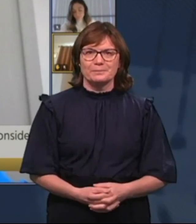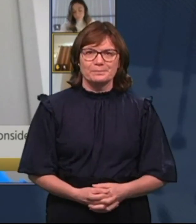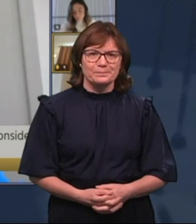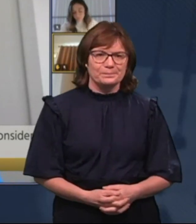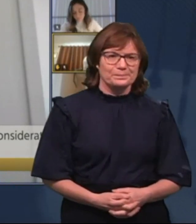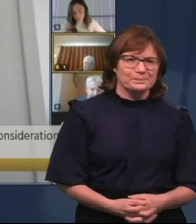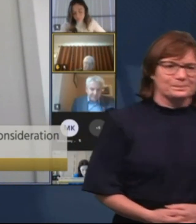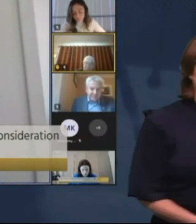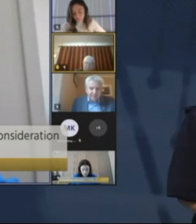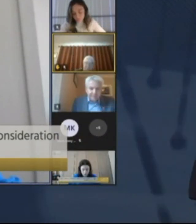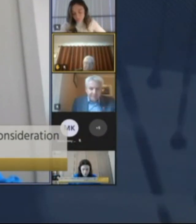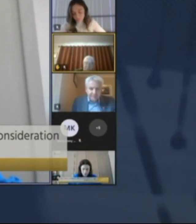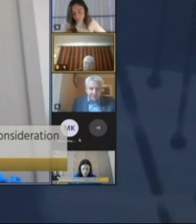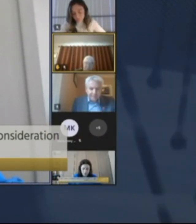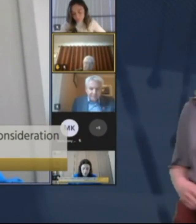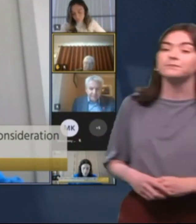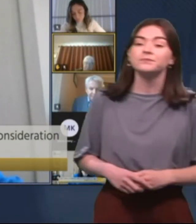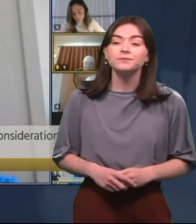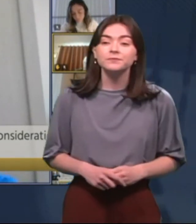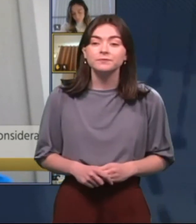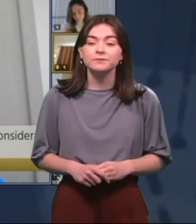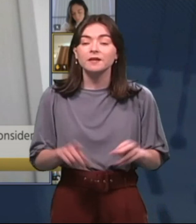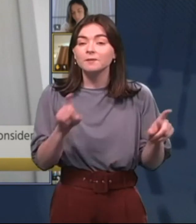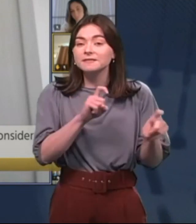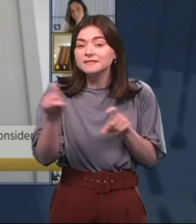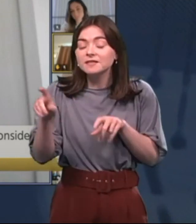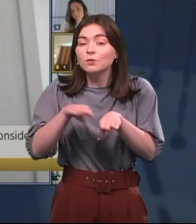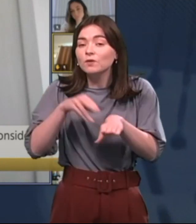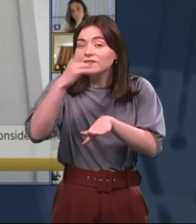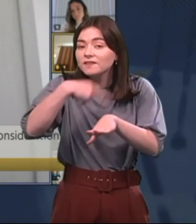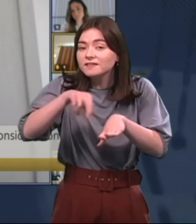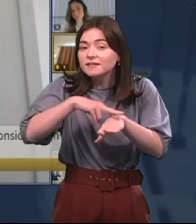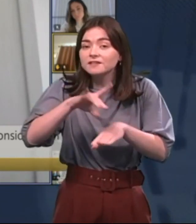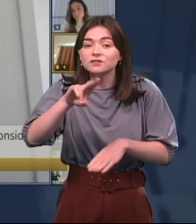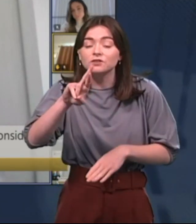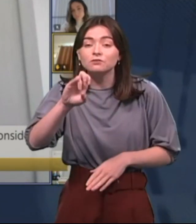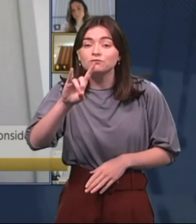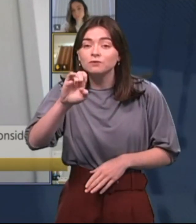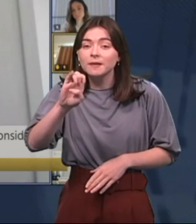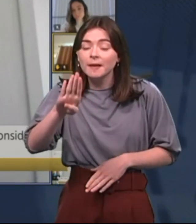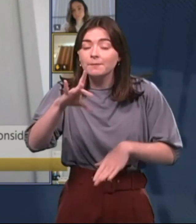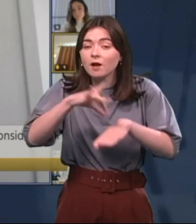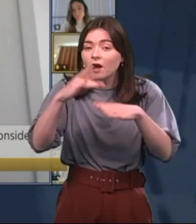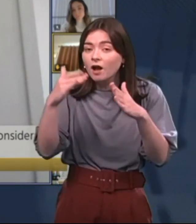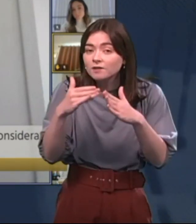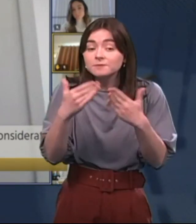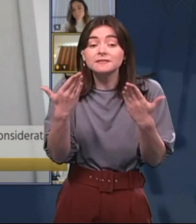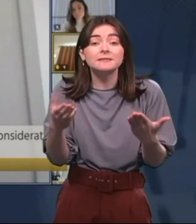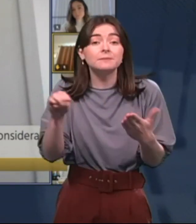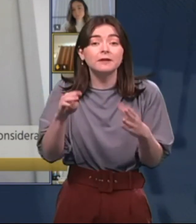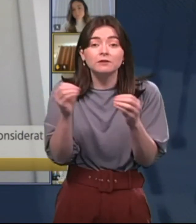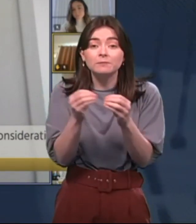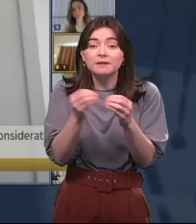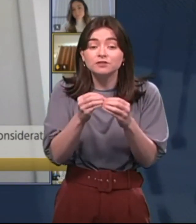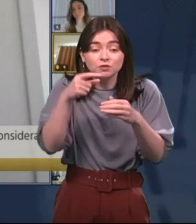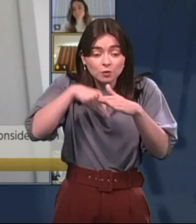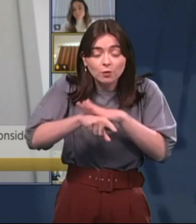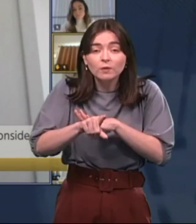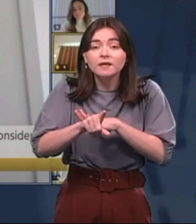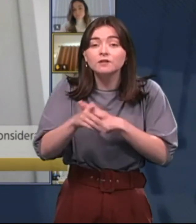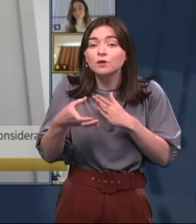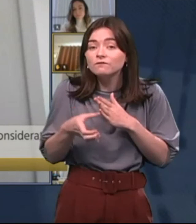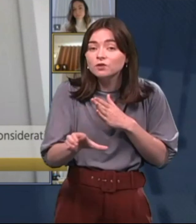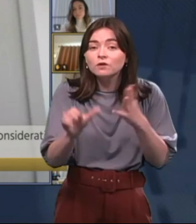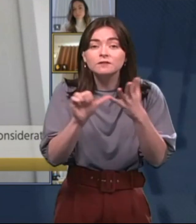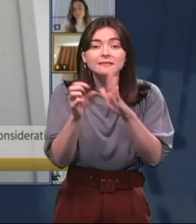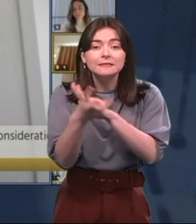I'm still with the National Rehabilitation Hospital, which is good. As Mary said, you kind of go in, you might do a course for 6 weeks, and